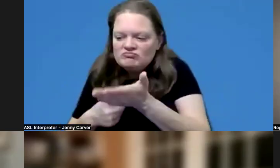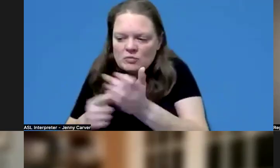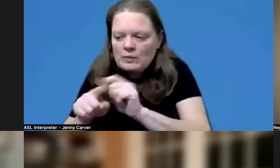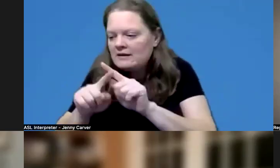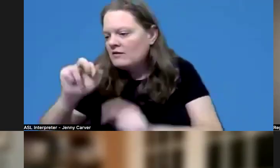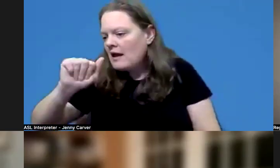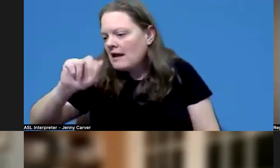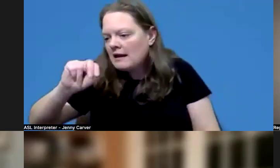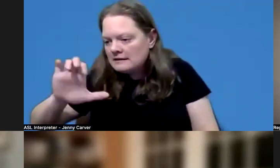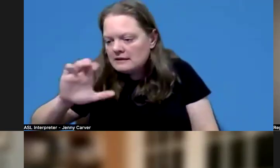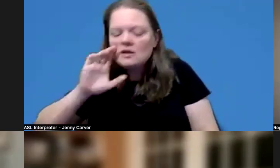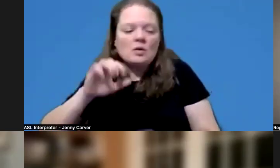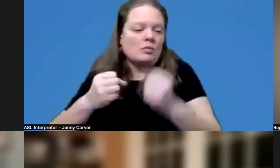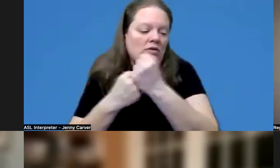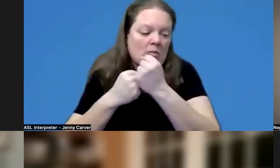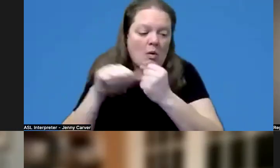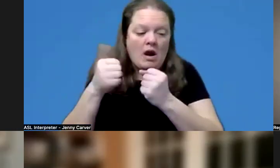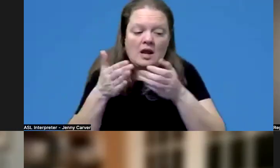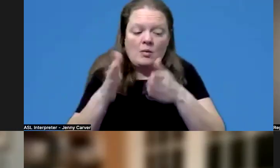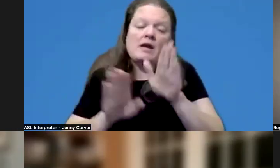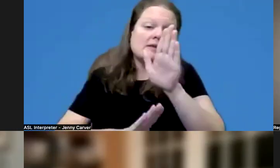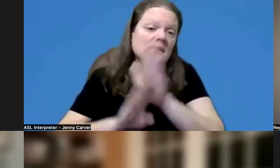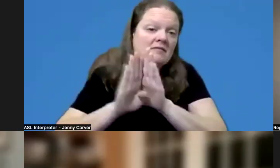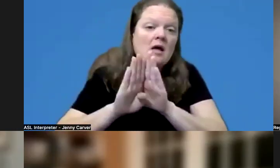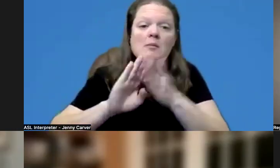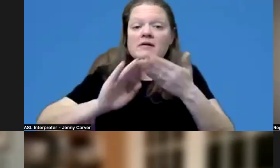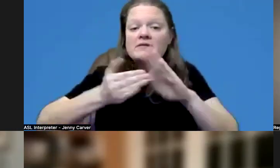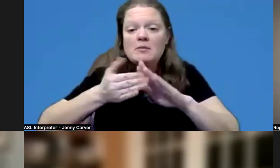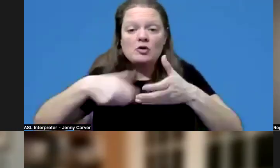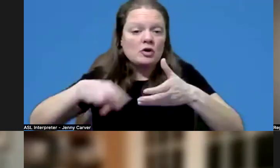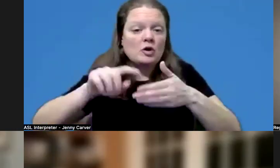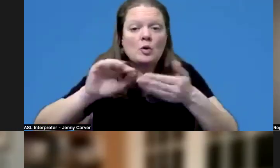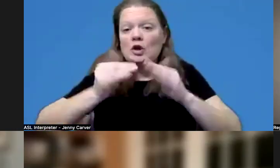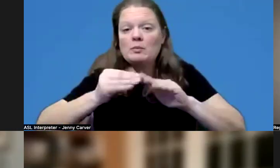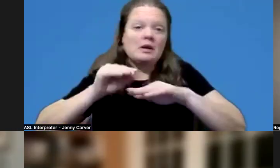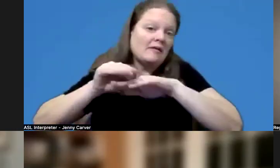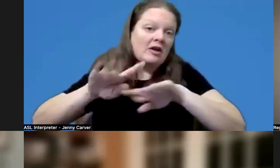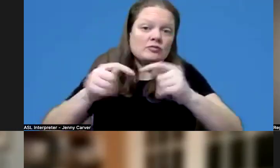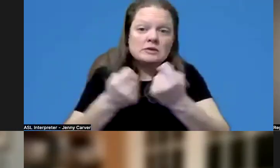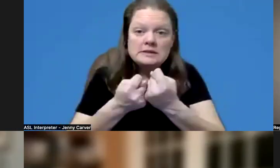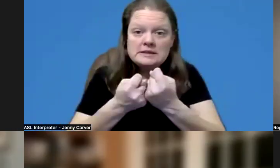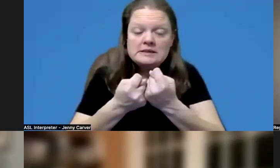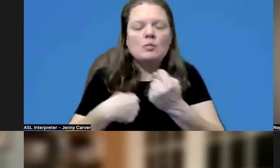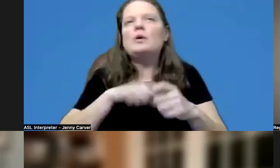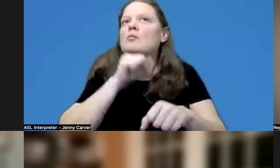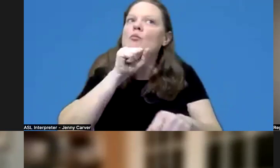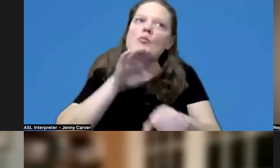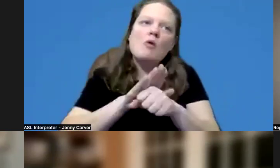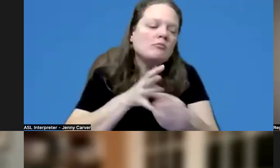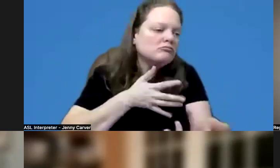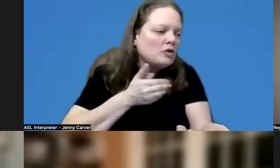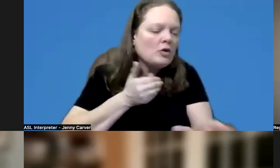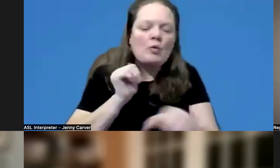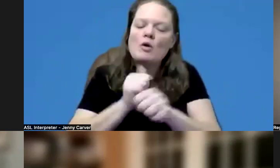We'll support in any way we can the development of a neighborhood or community advisory team, and we promise to work closely with them.